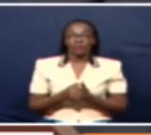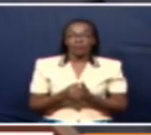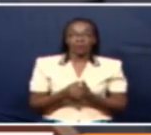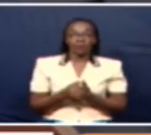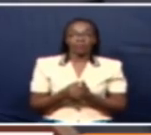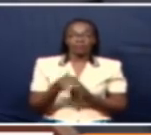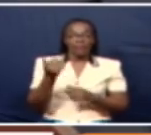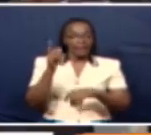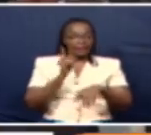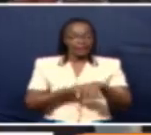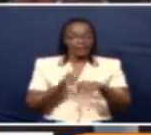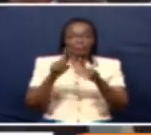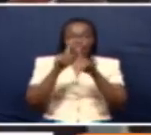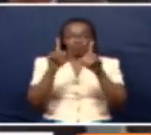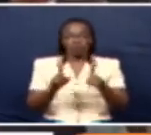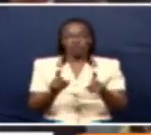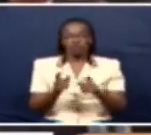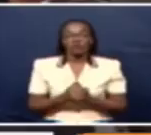questioned.